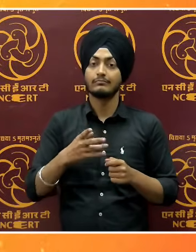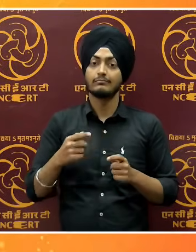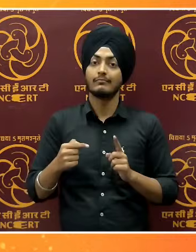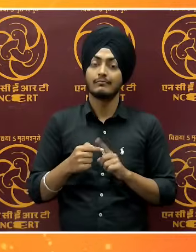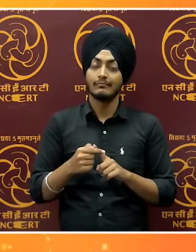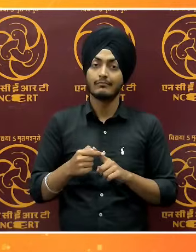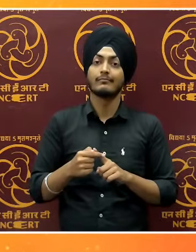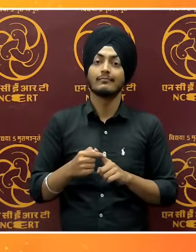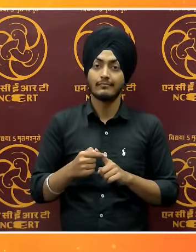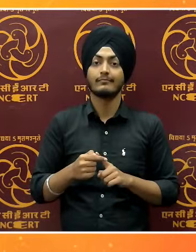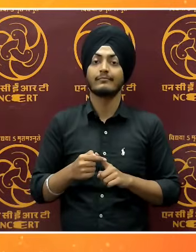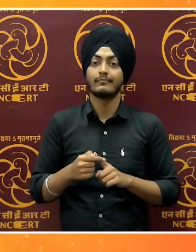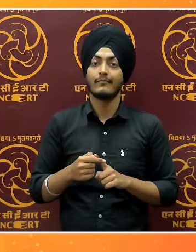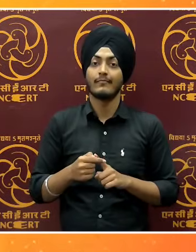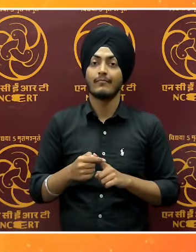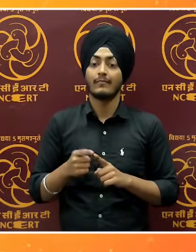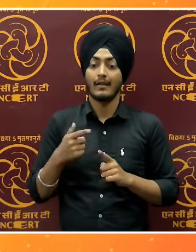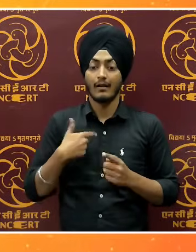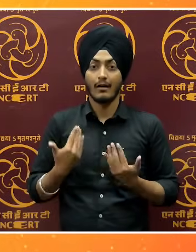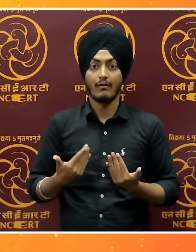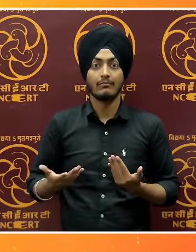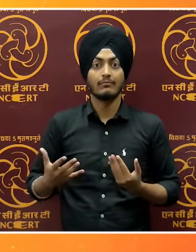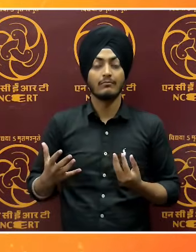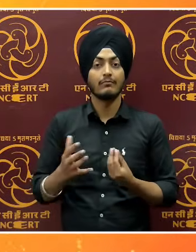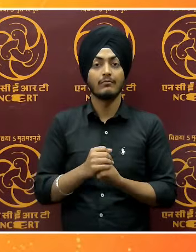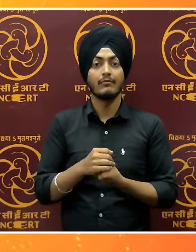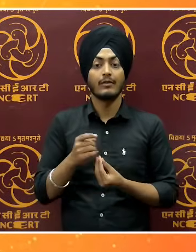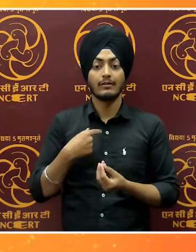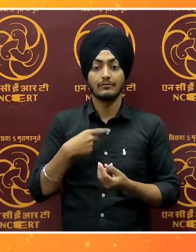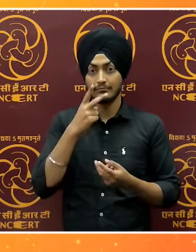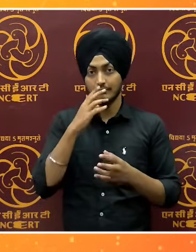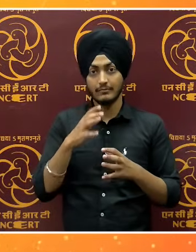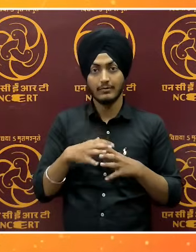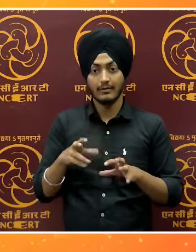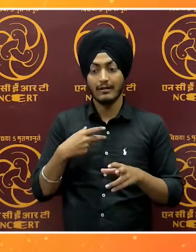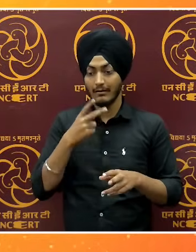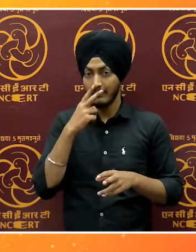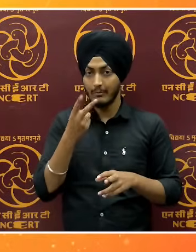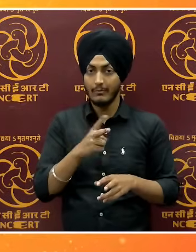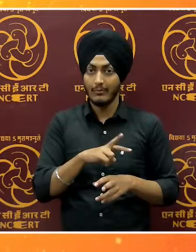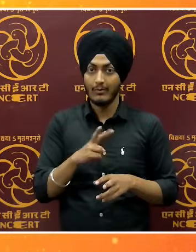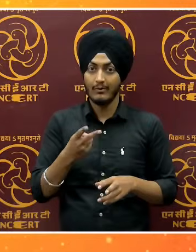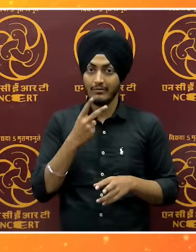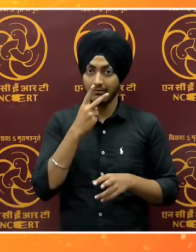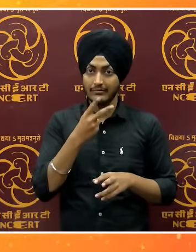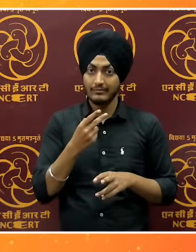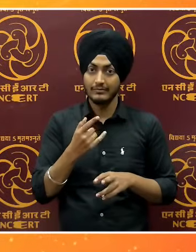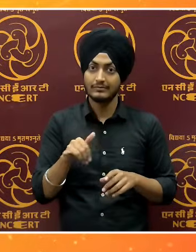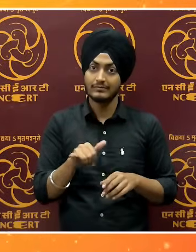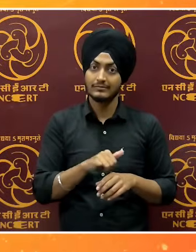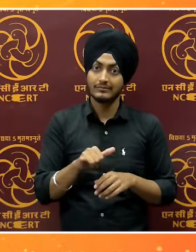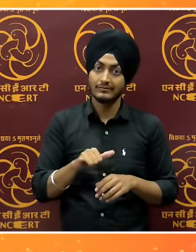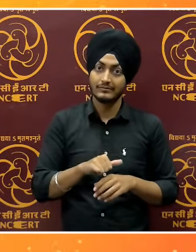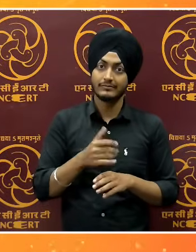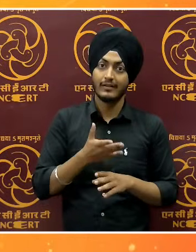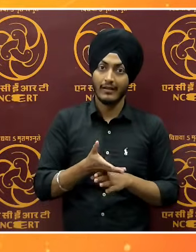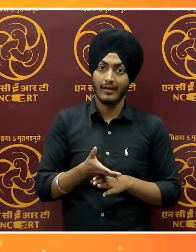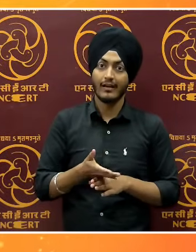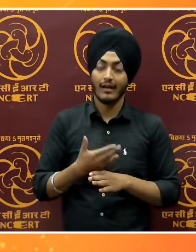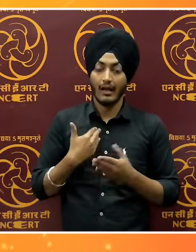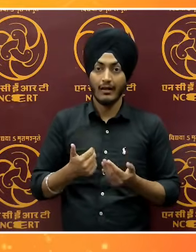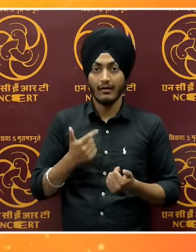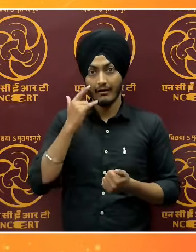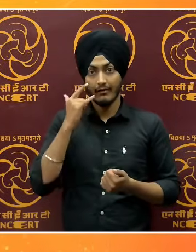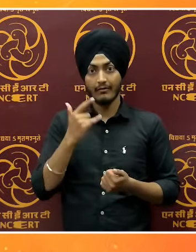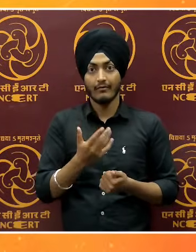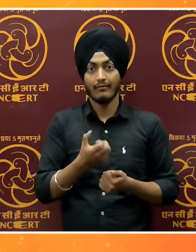we have to distinguish between these. Even though both are looks same, in left hand we are find out